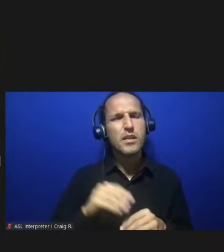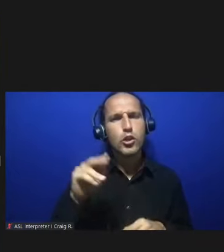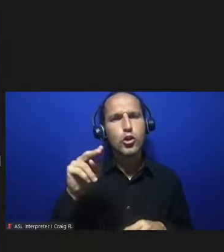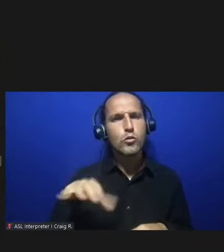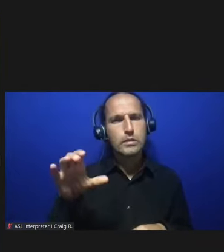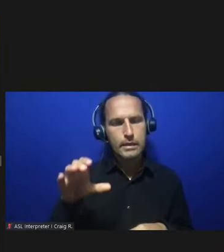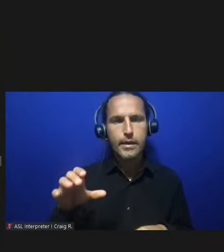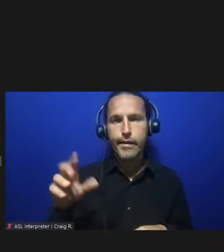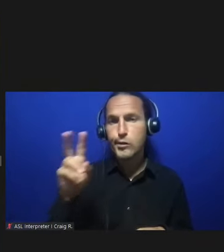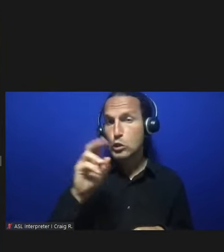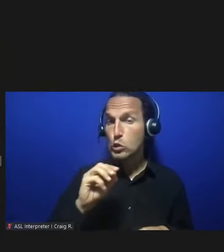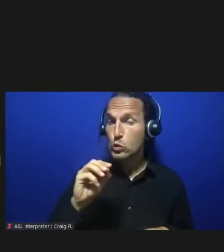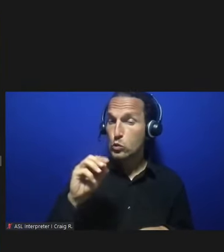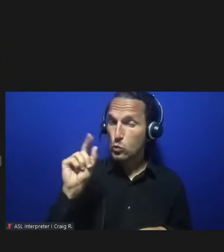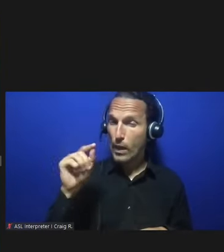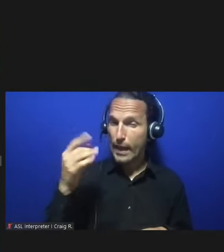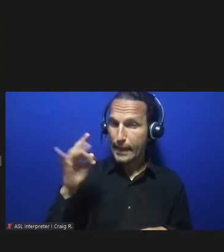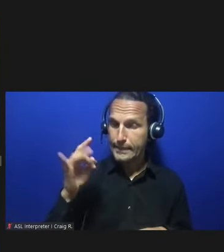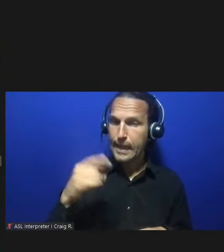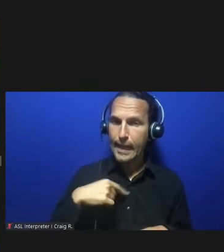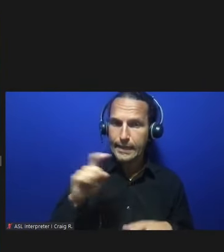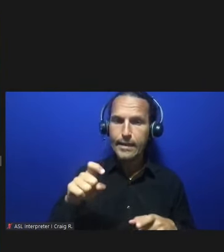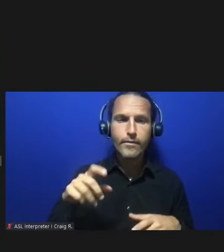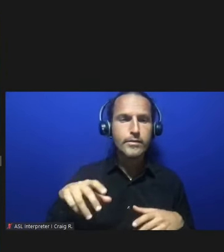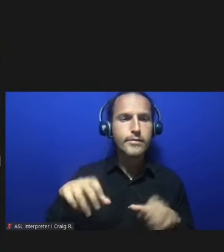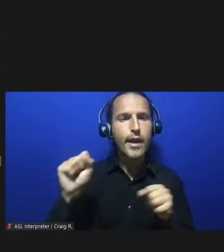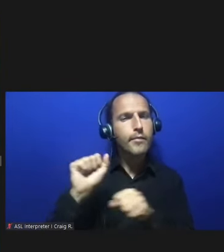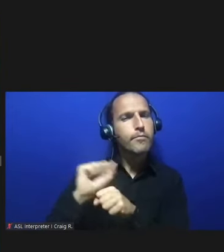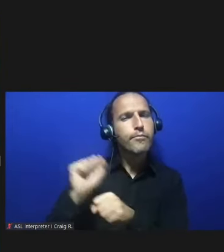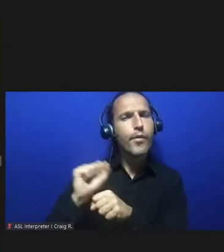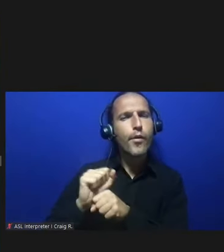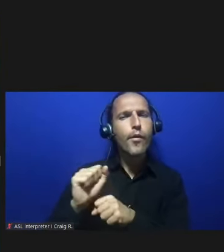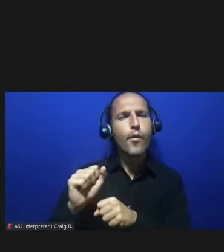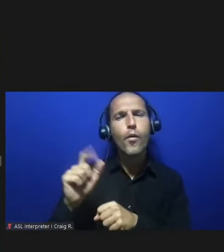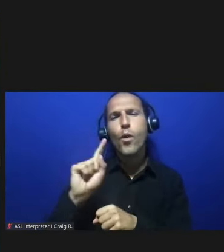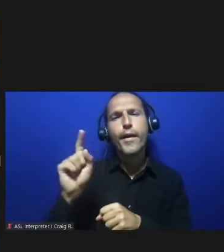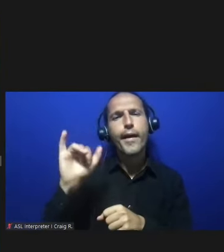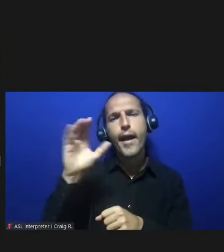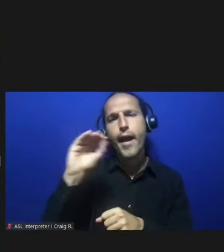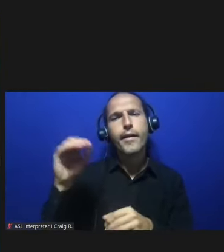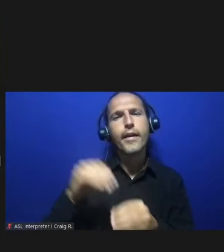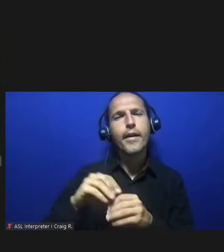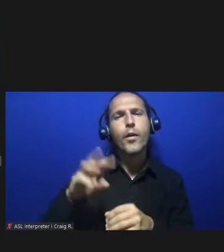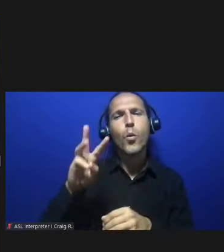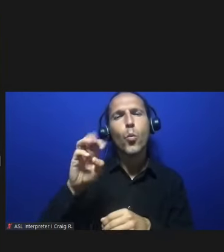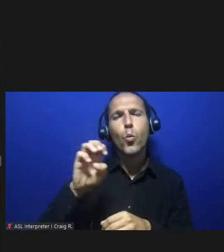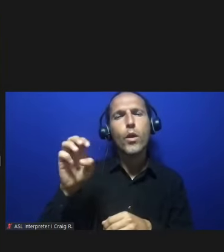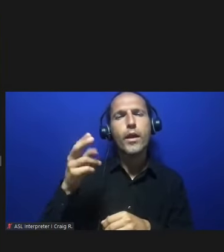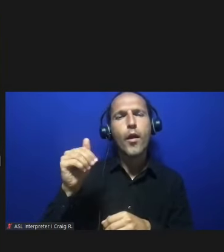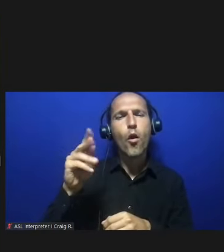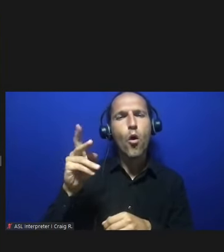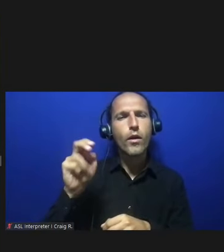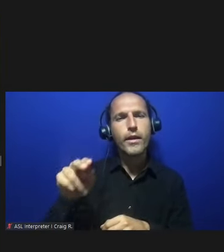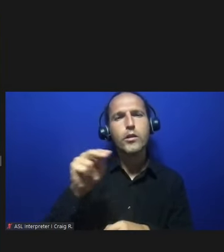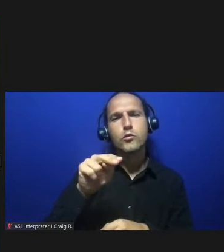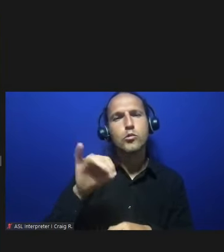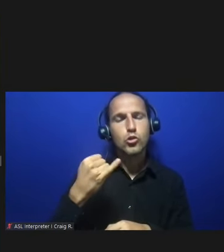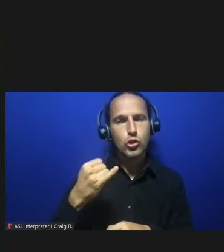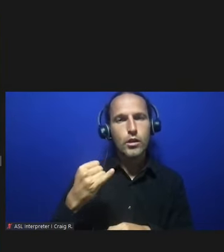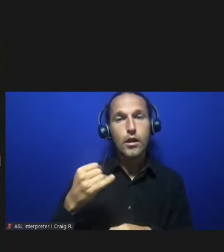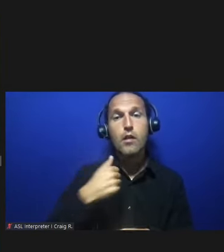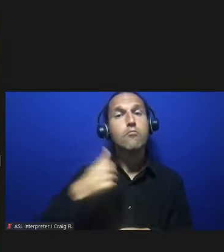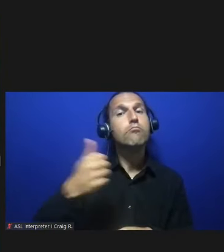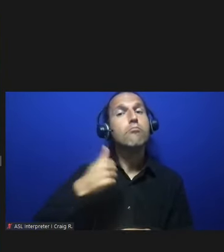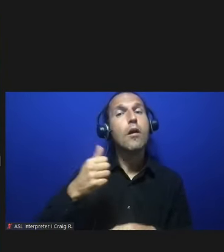In 2018, I needed to take employment with a company located in Weehawken, New Jersey. Commuting